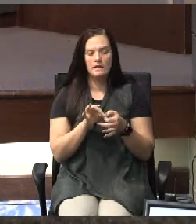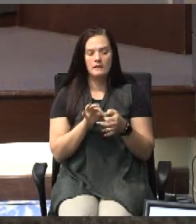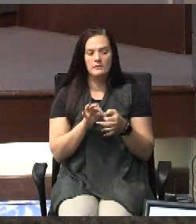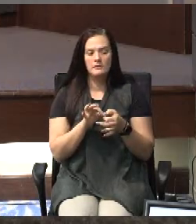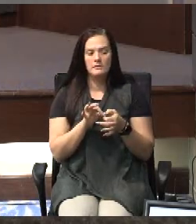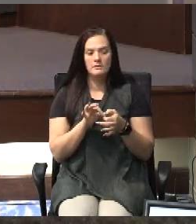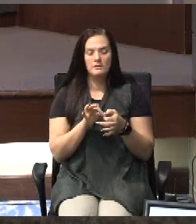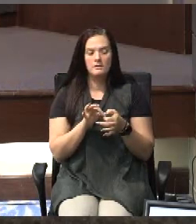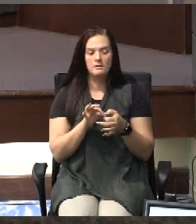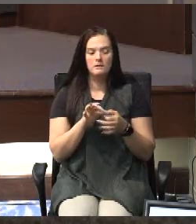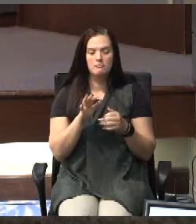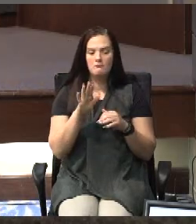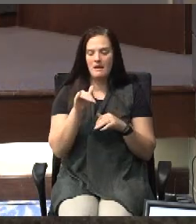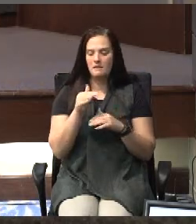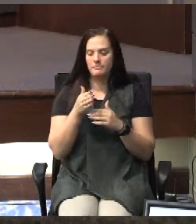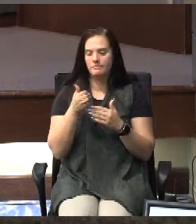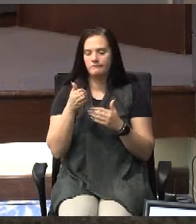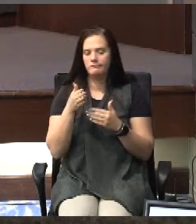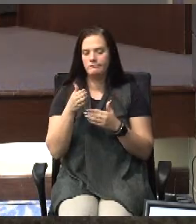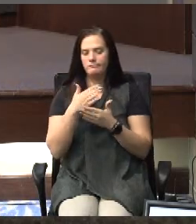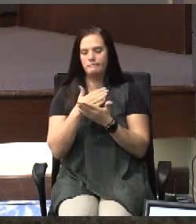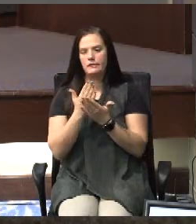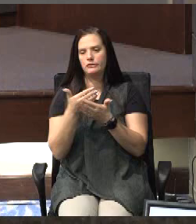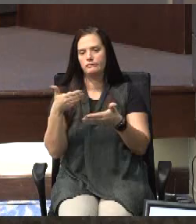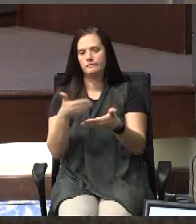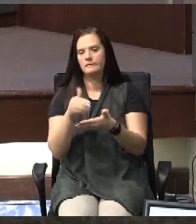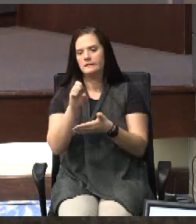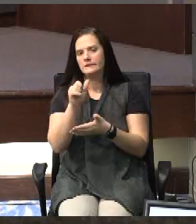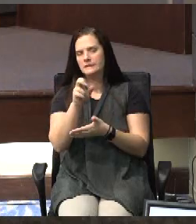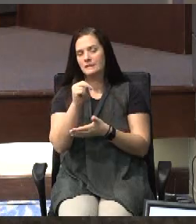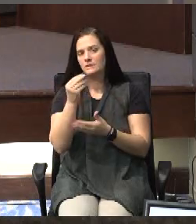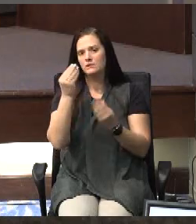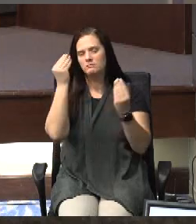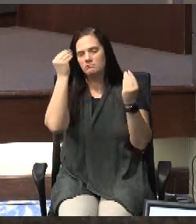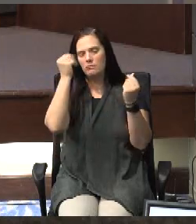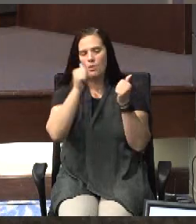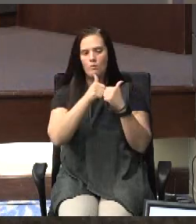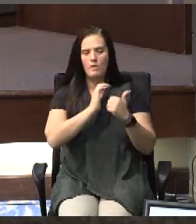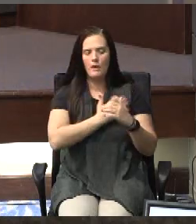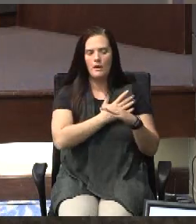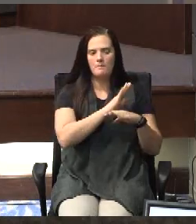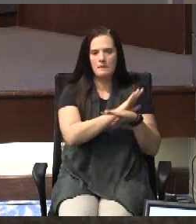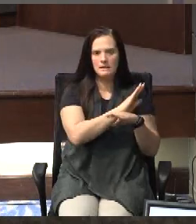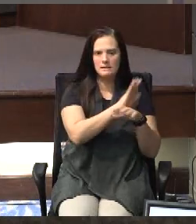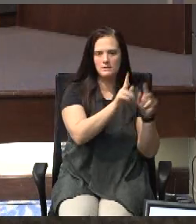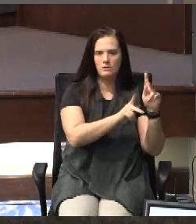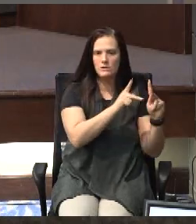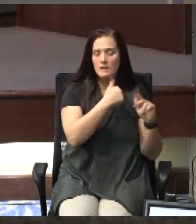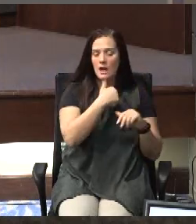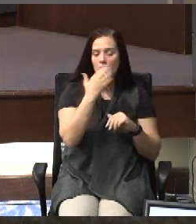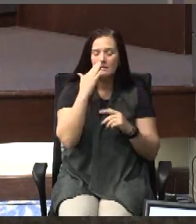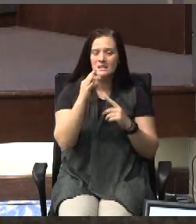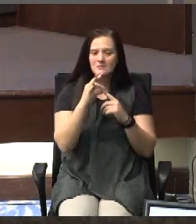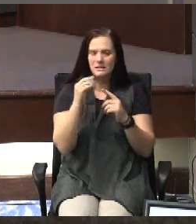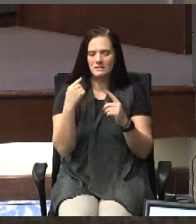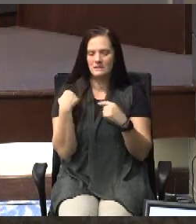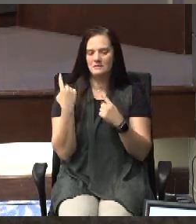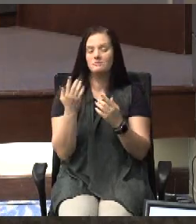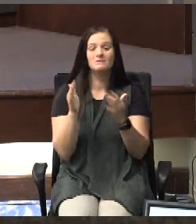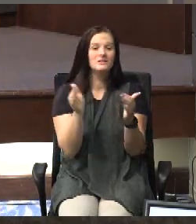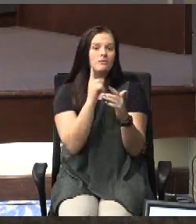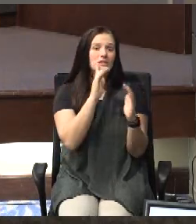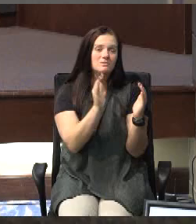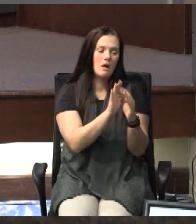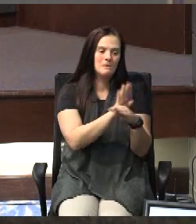forward in the budget season. But give some thought to our commercial folk Because I know that, especially small businesses, I